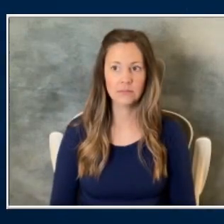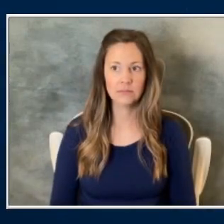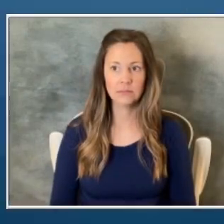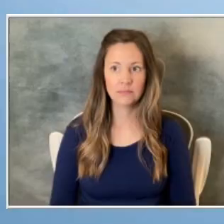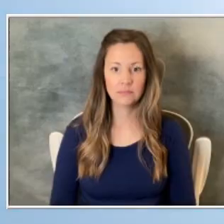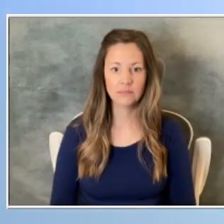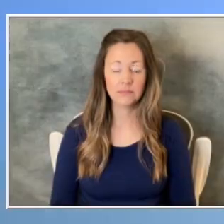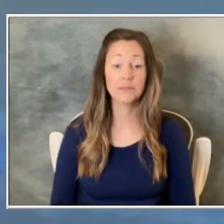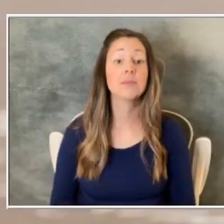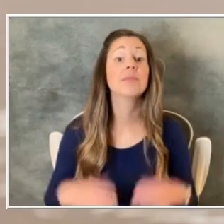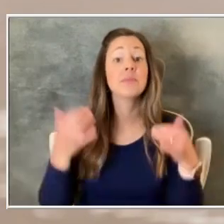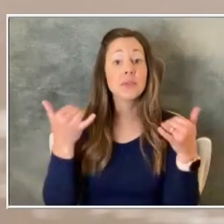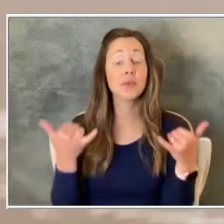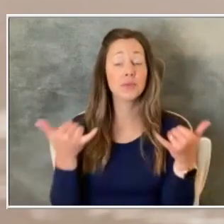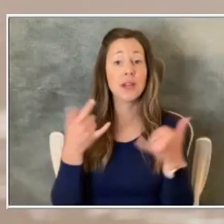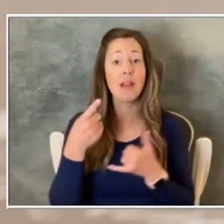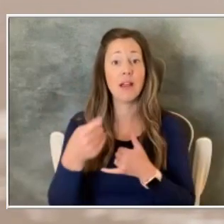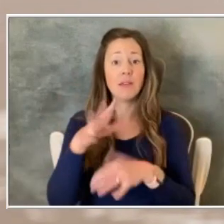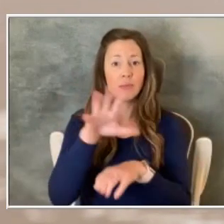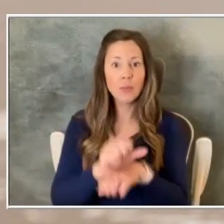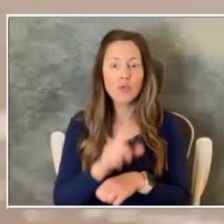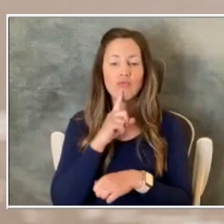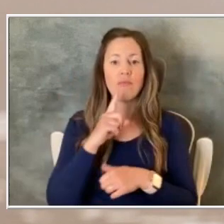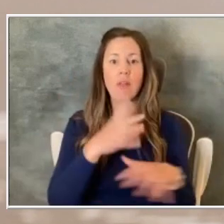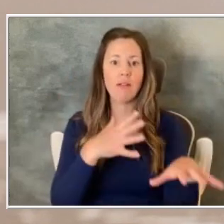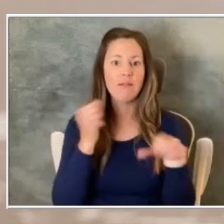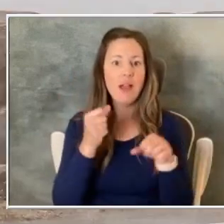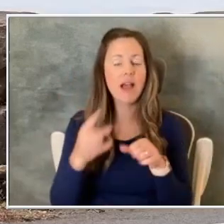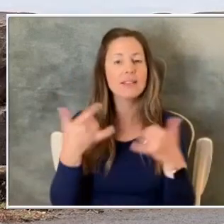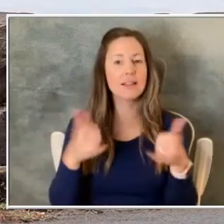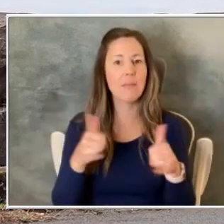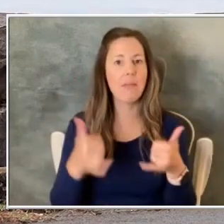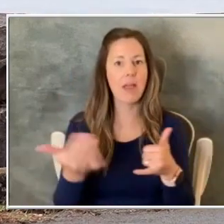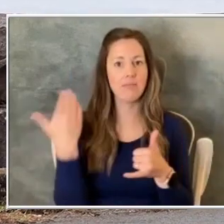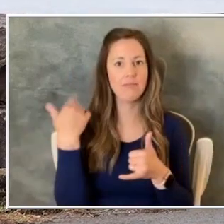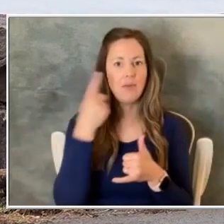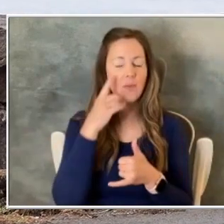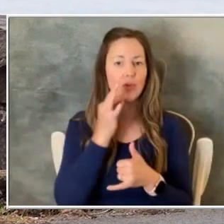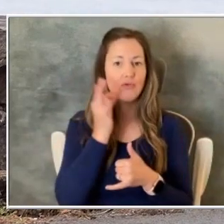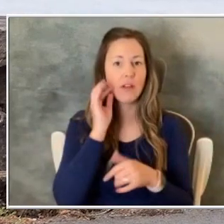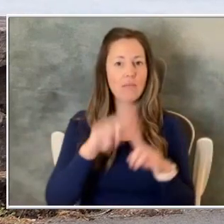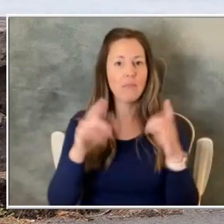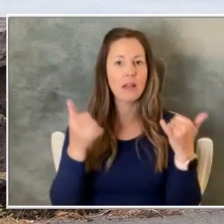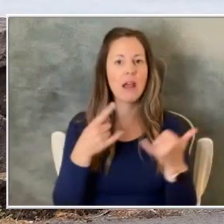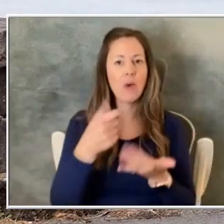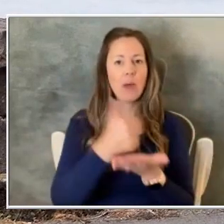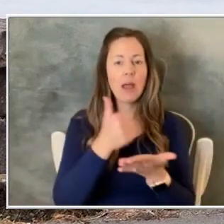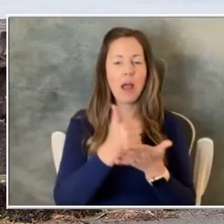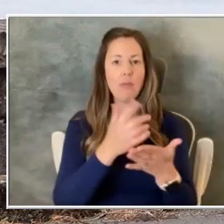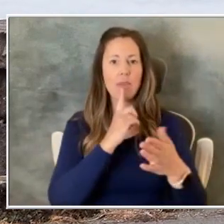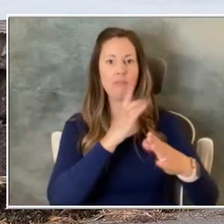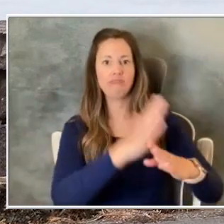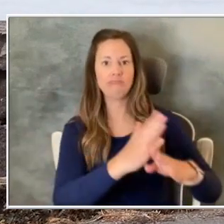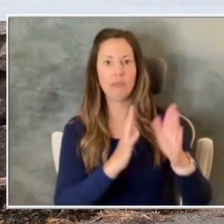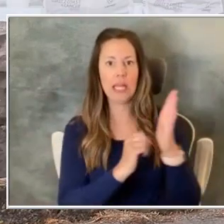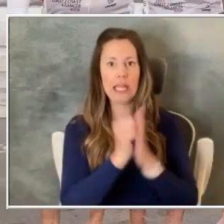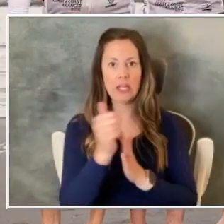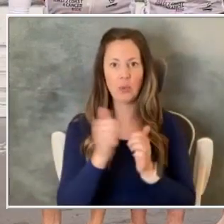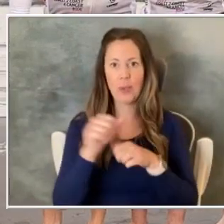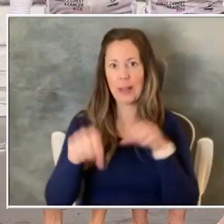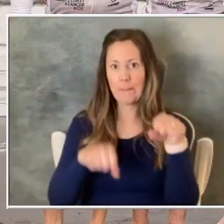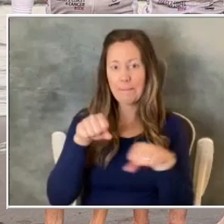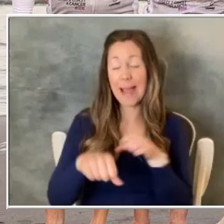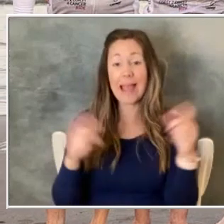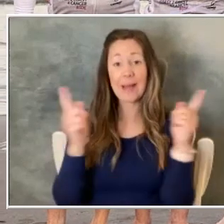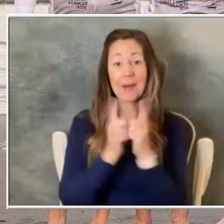Coming up today, he's used to moving fast because he played for the Chiefs, but now he's helping fight cancer on a bike. We meet some road warriors